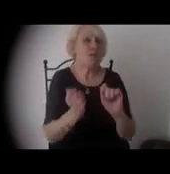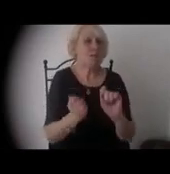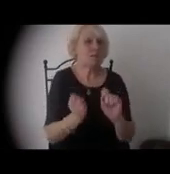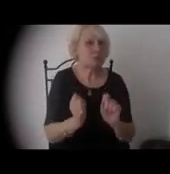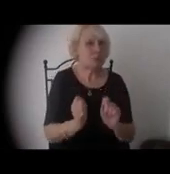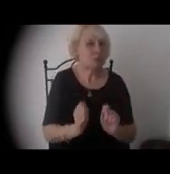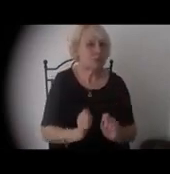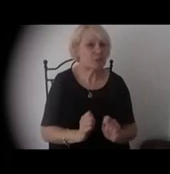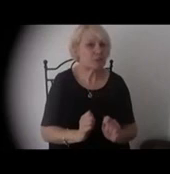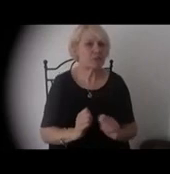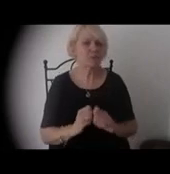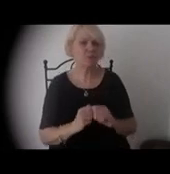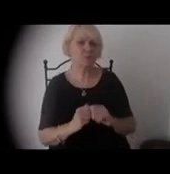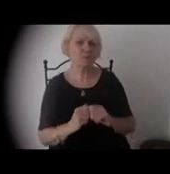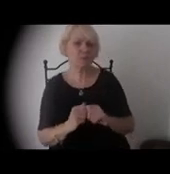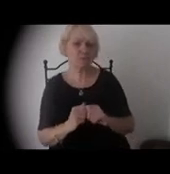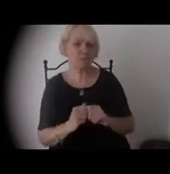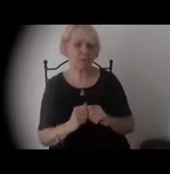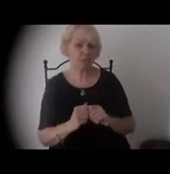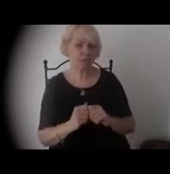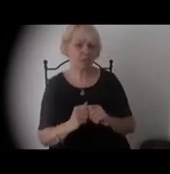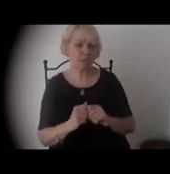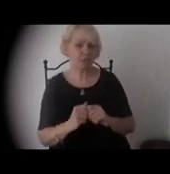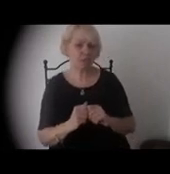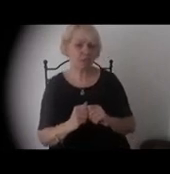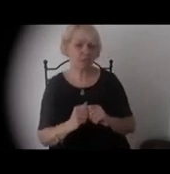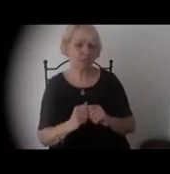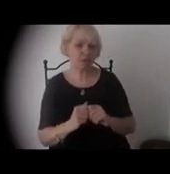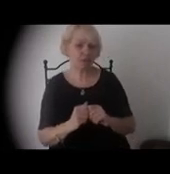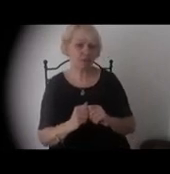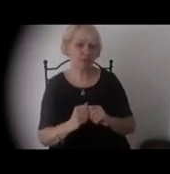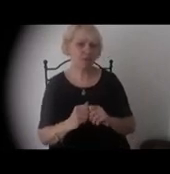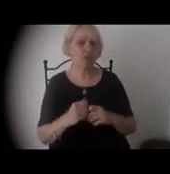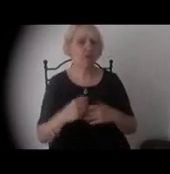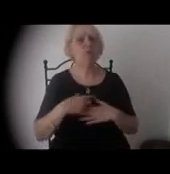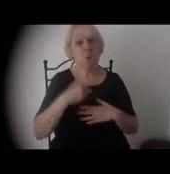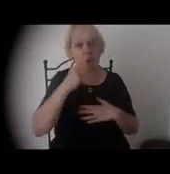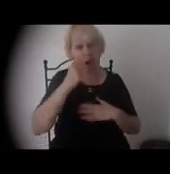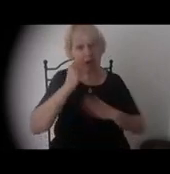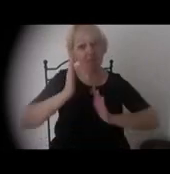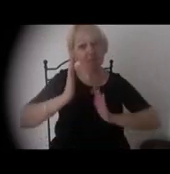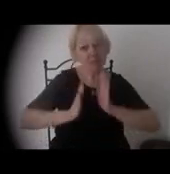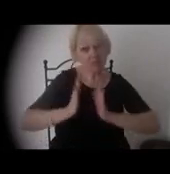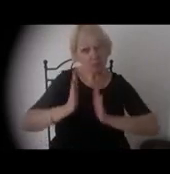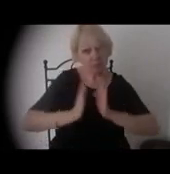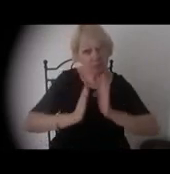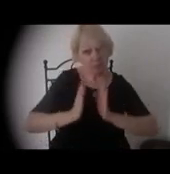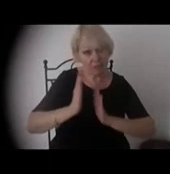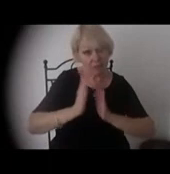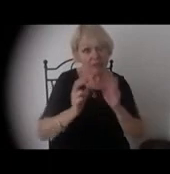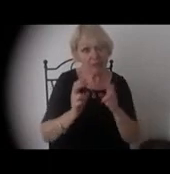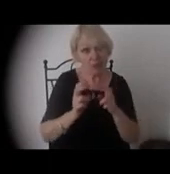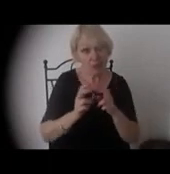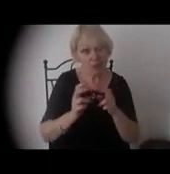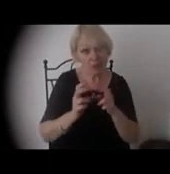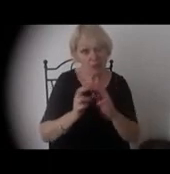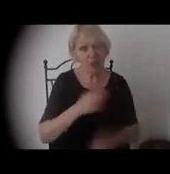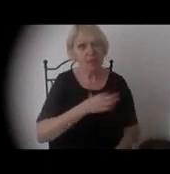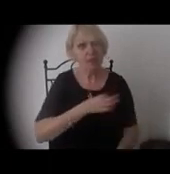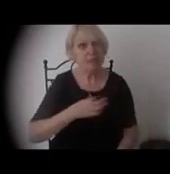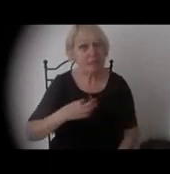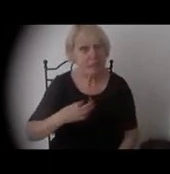We've been continued to provide face-to-face contact in the clinic where that was urgent and